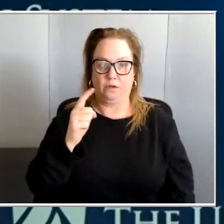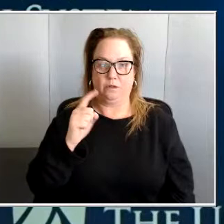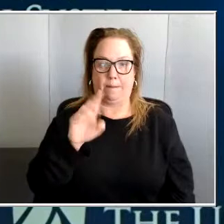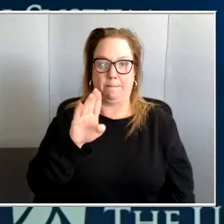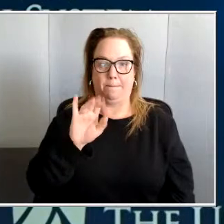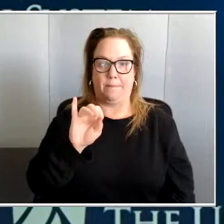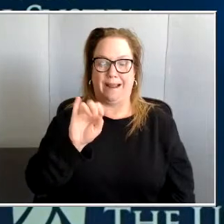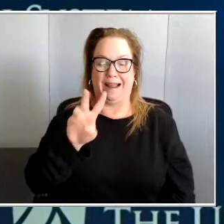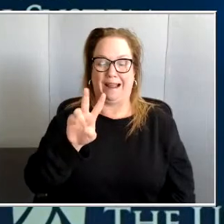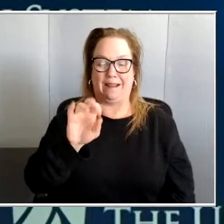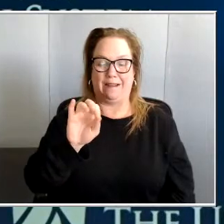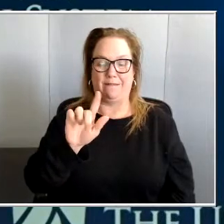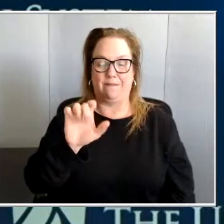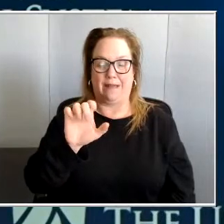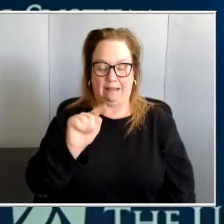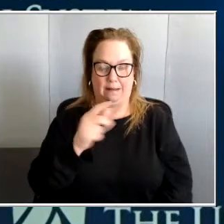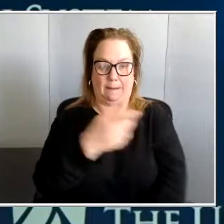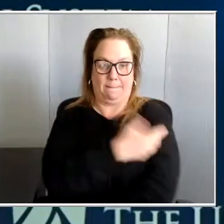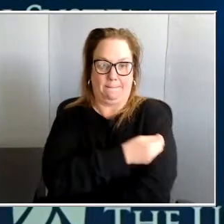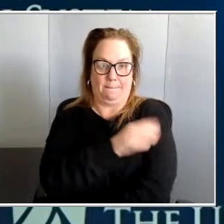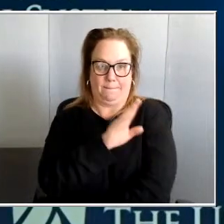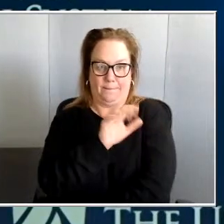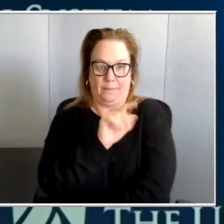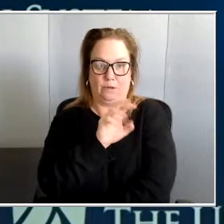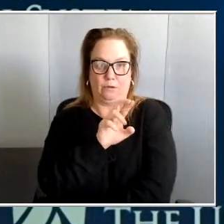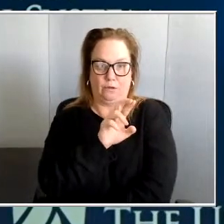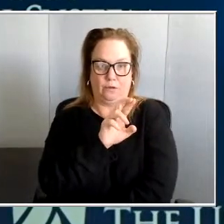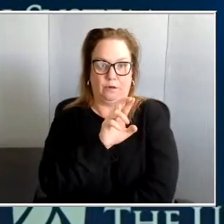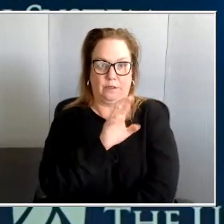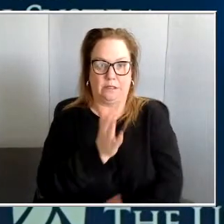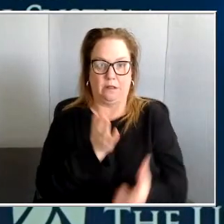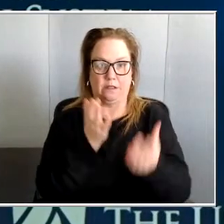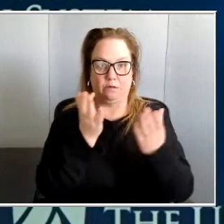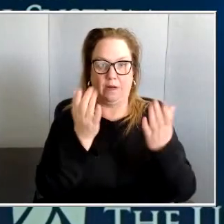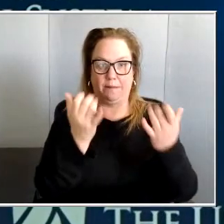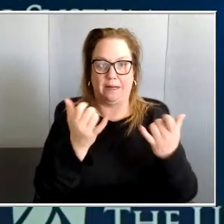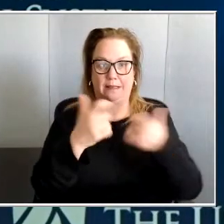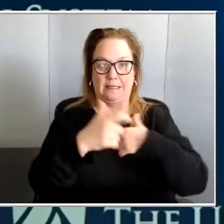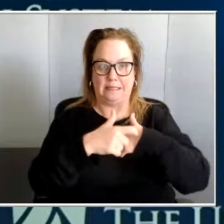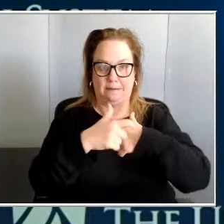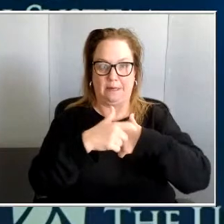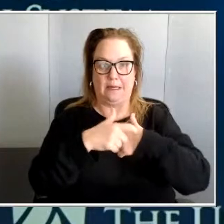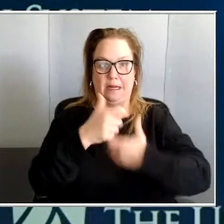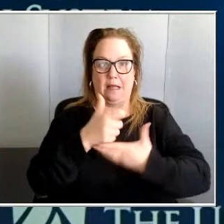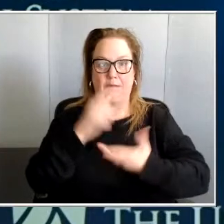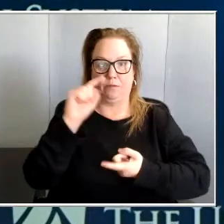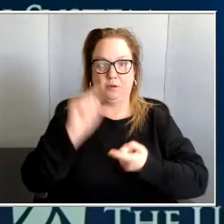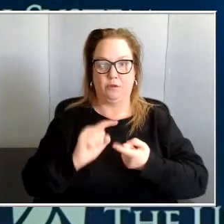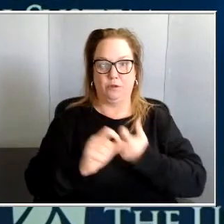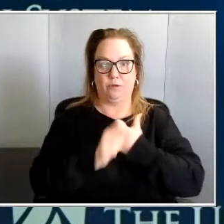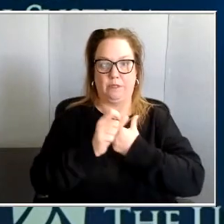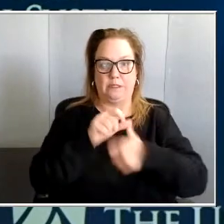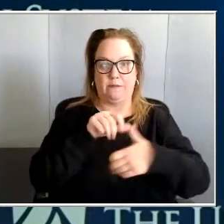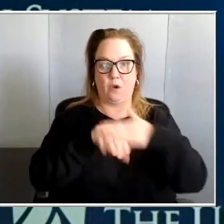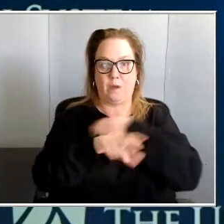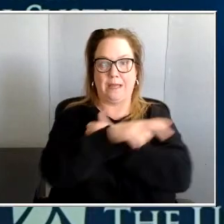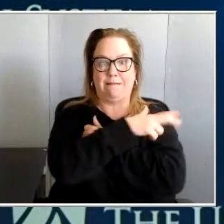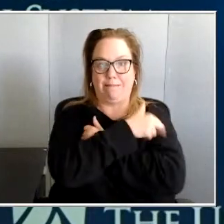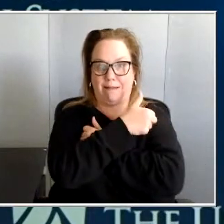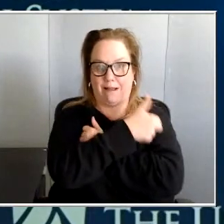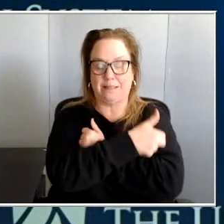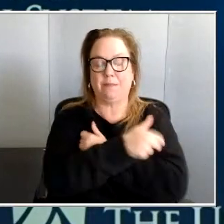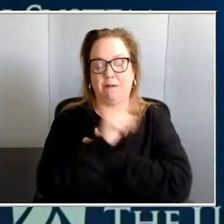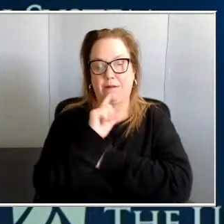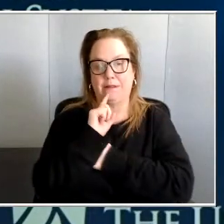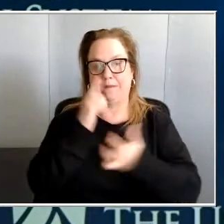booster, please get that. That is all that's recommended at this time, but it does help reduce your risk of hospitalization and severe